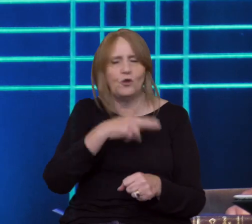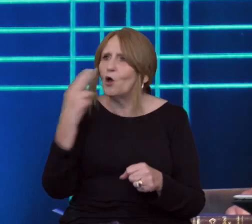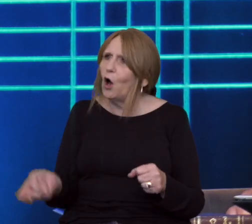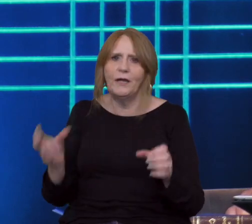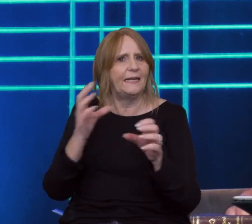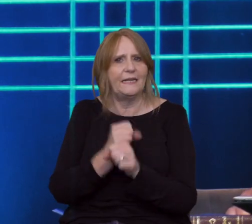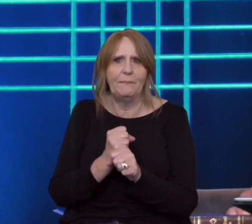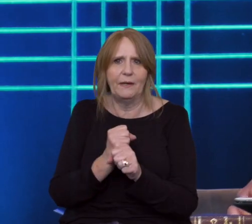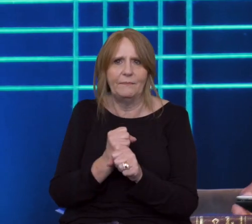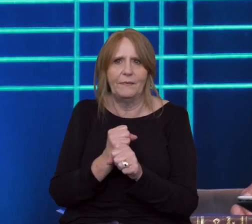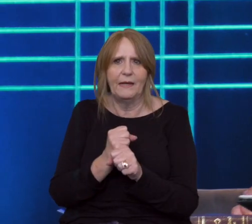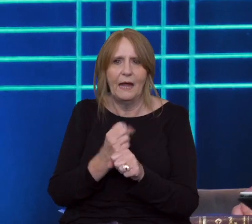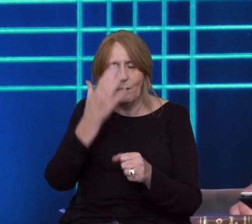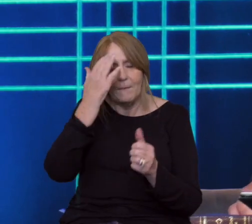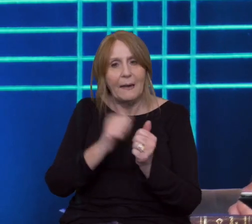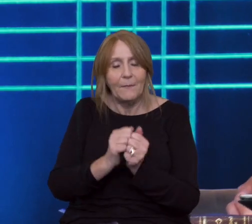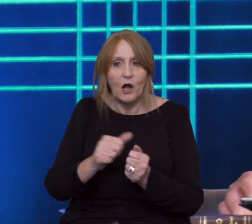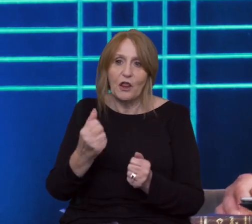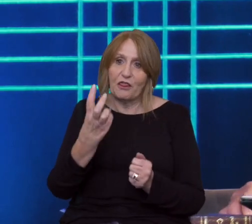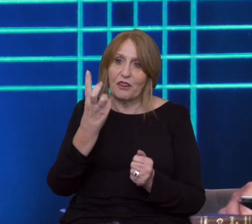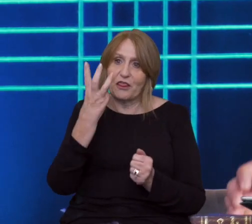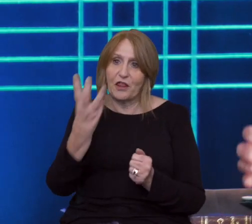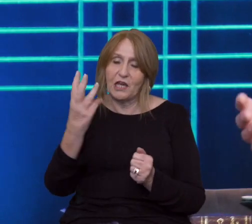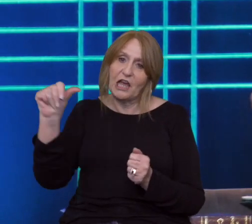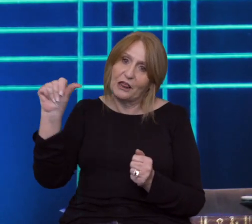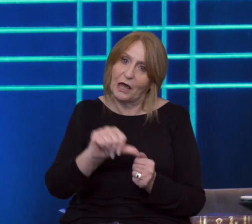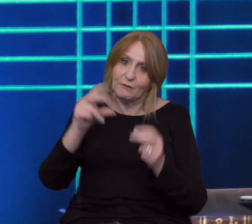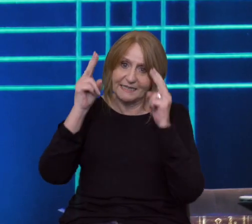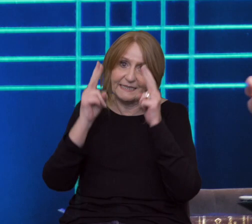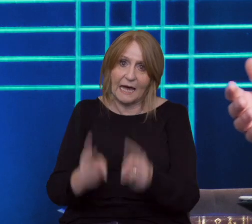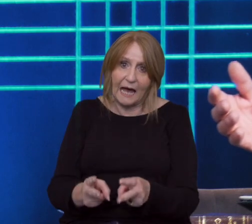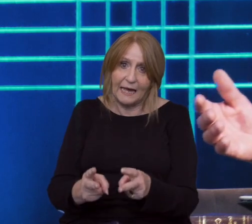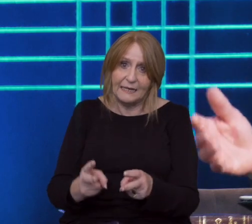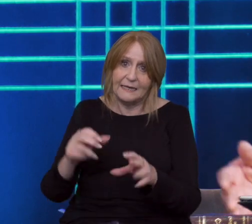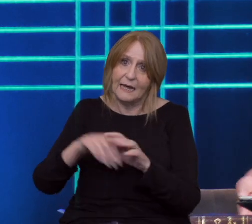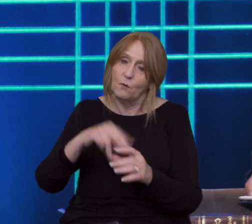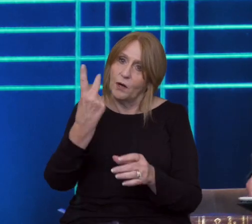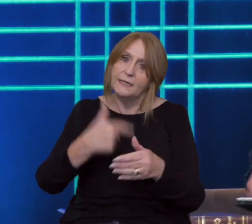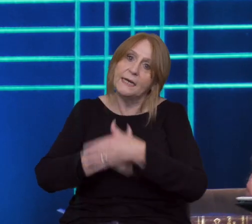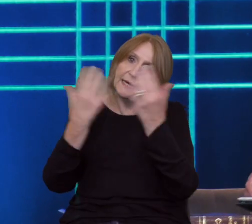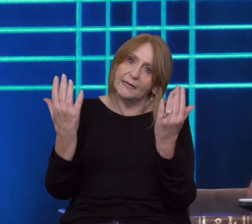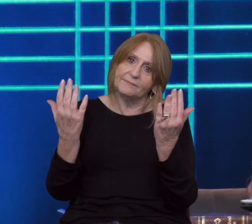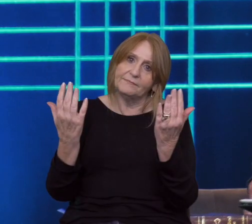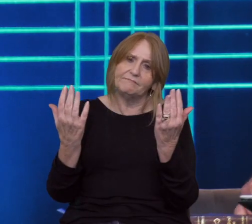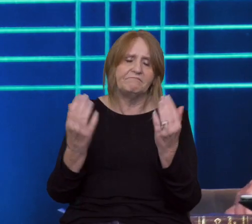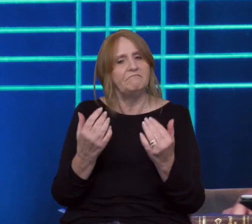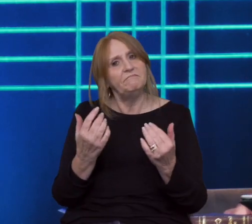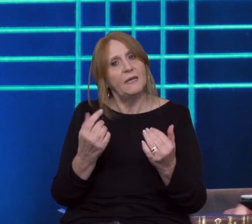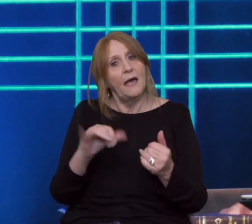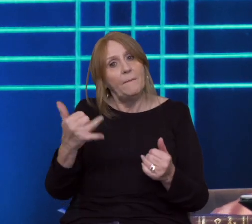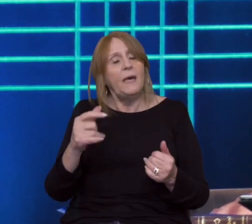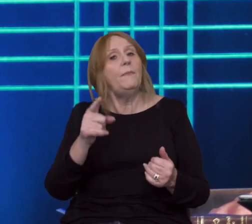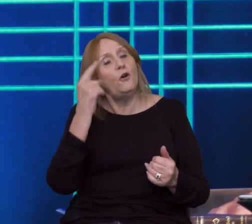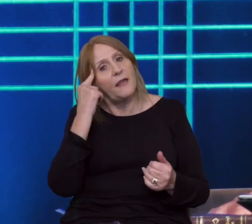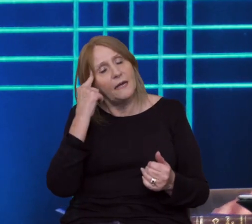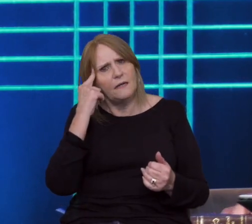one day. And we might think, why does God give us the law if nobody can keep it? God never gave the law for us to